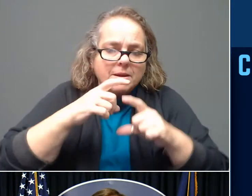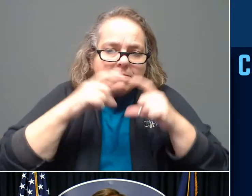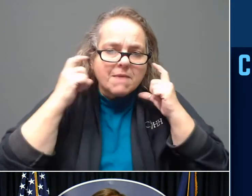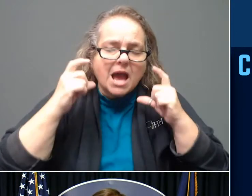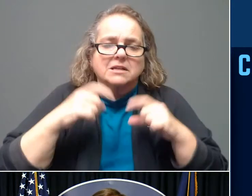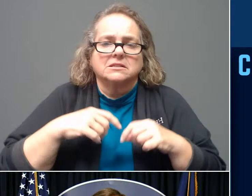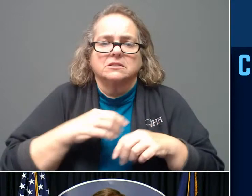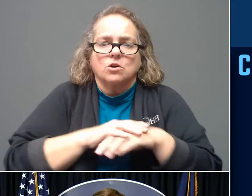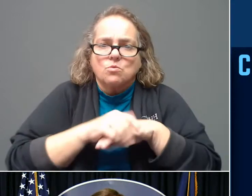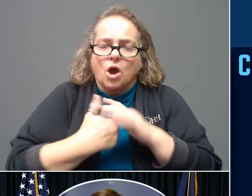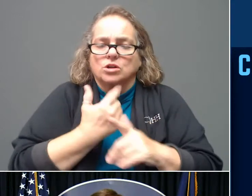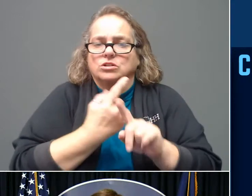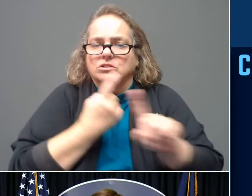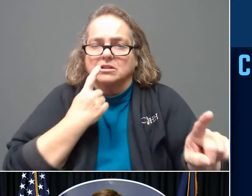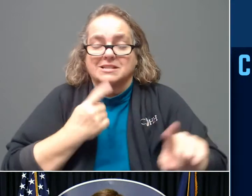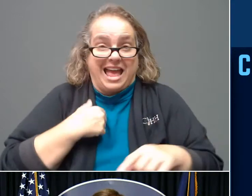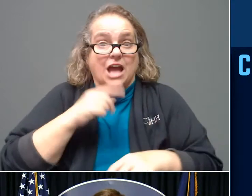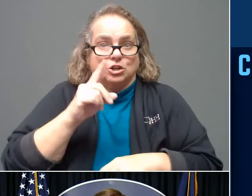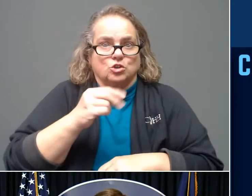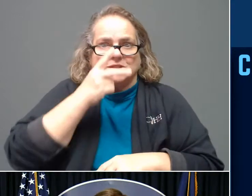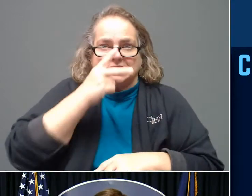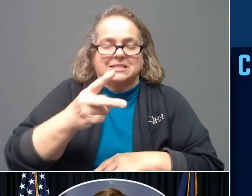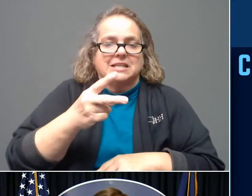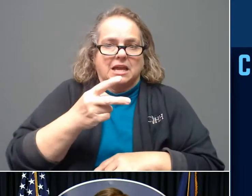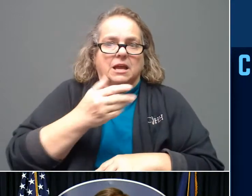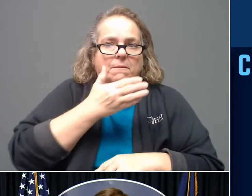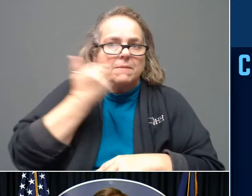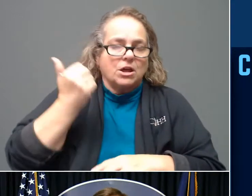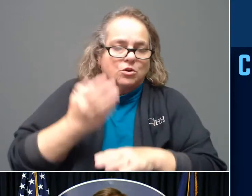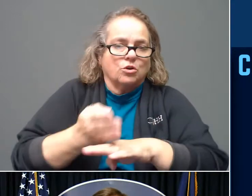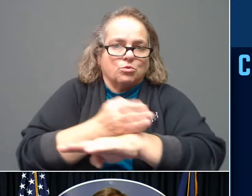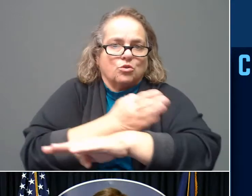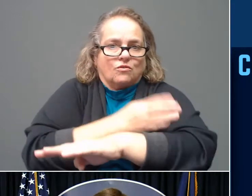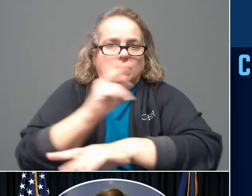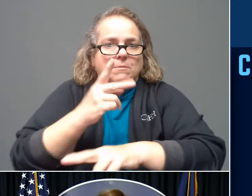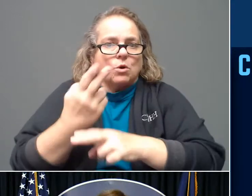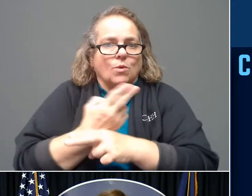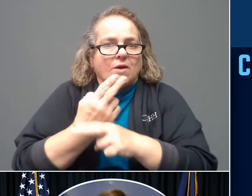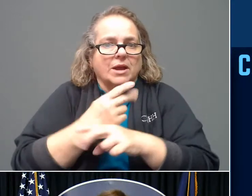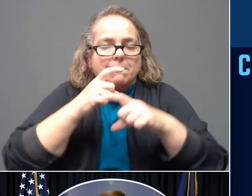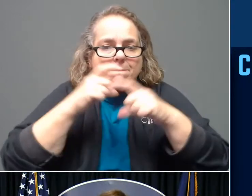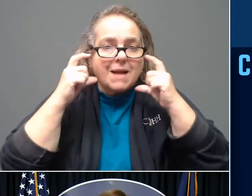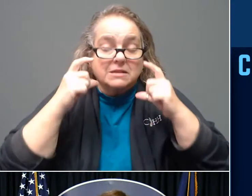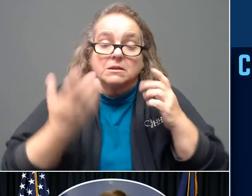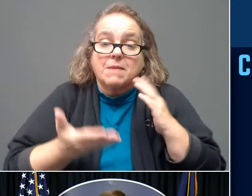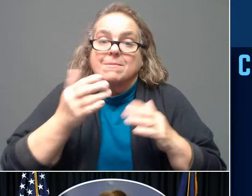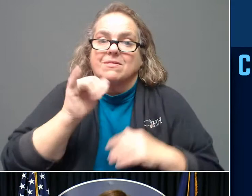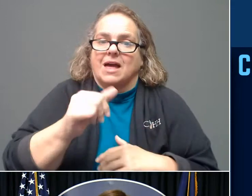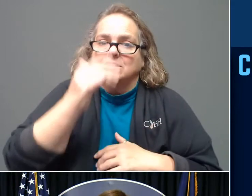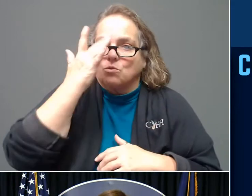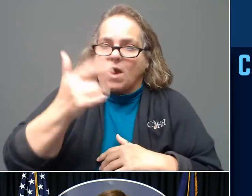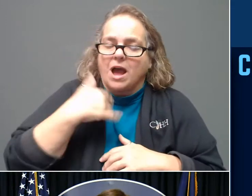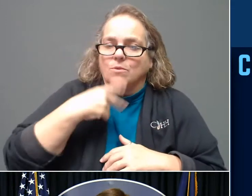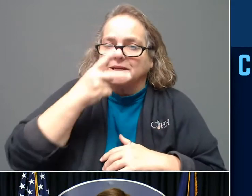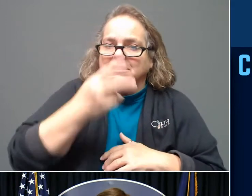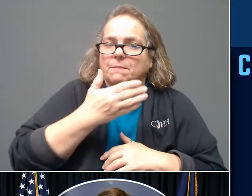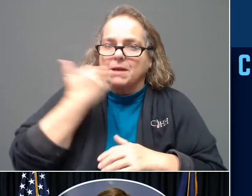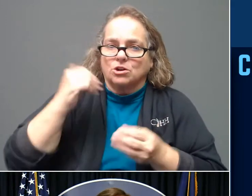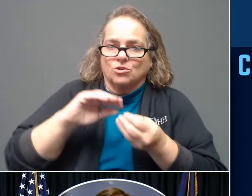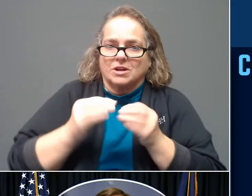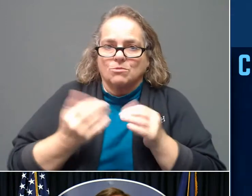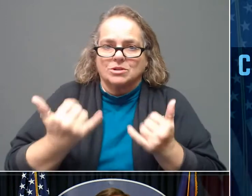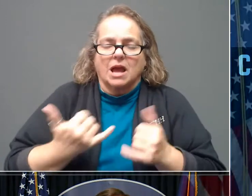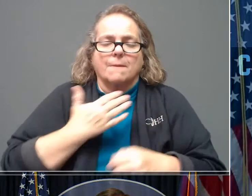wearing masks, and that's a really good thing that may well explain what we're seeing in the numbers right now. So please, everybody, keep that up.